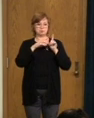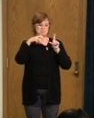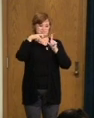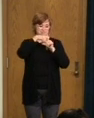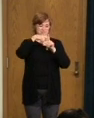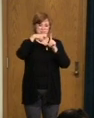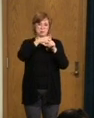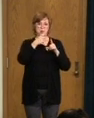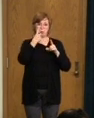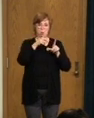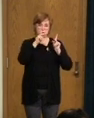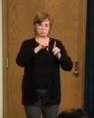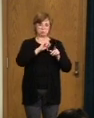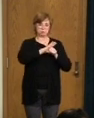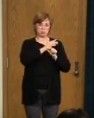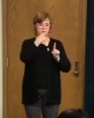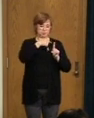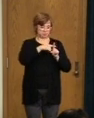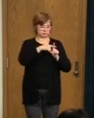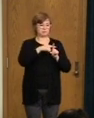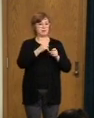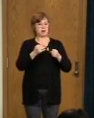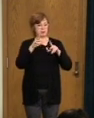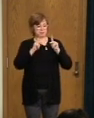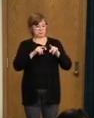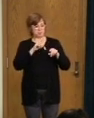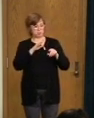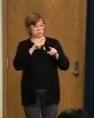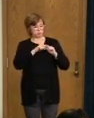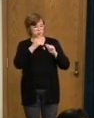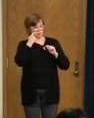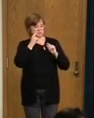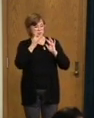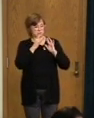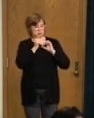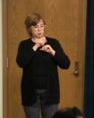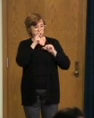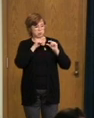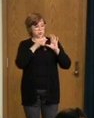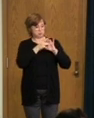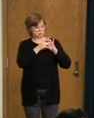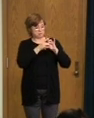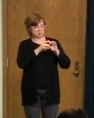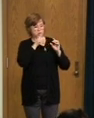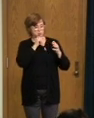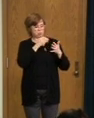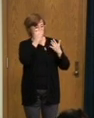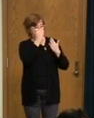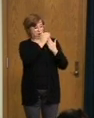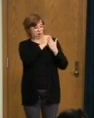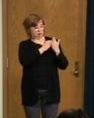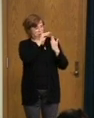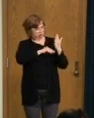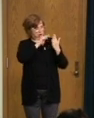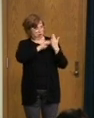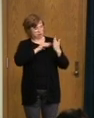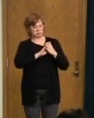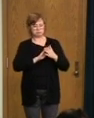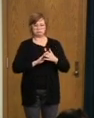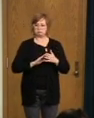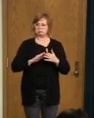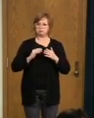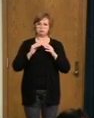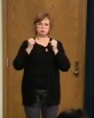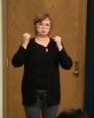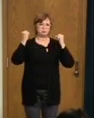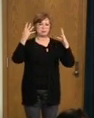with contact tracing, and the way we can do that is keep our contact numbers low. And actually, just data I saw this morning is showing that our average